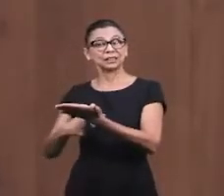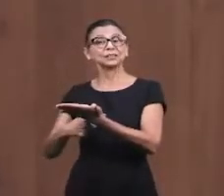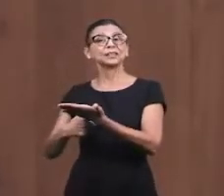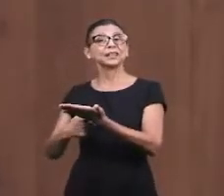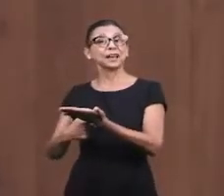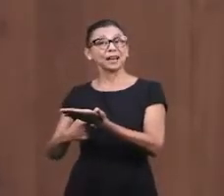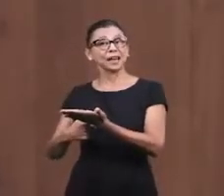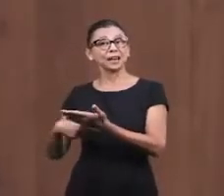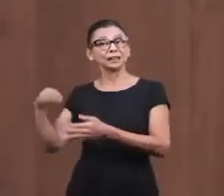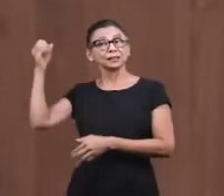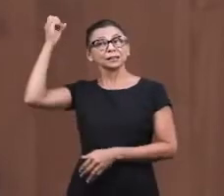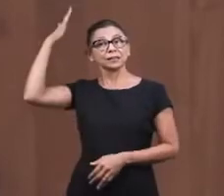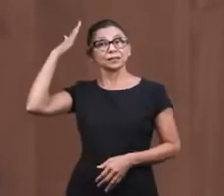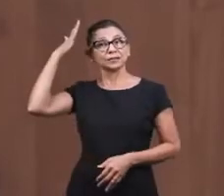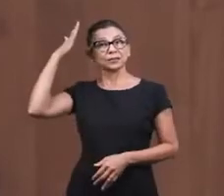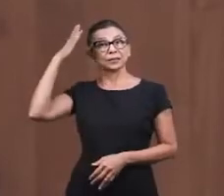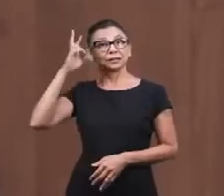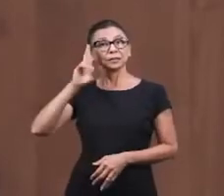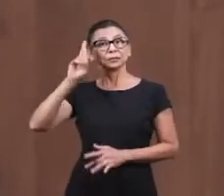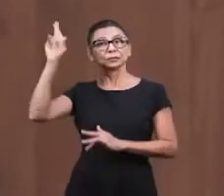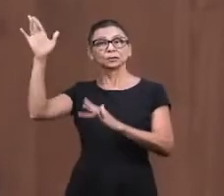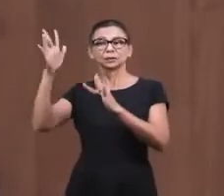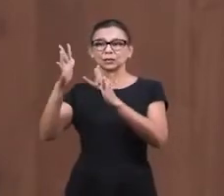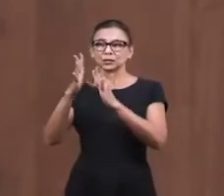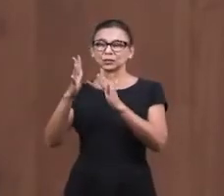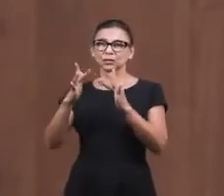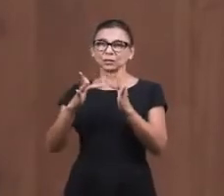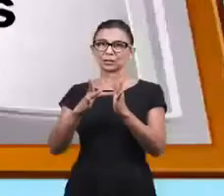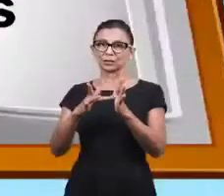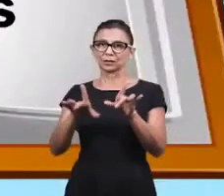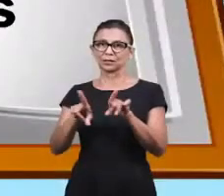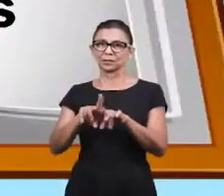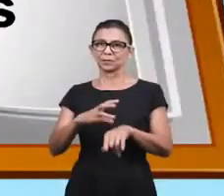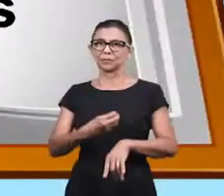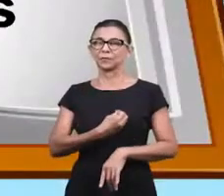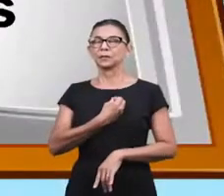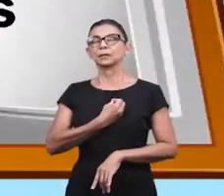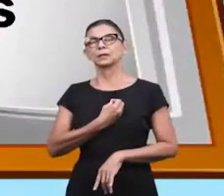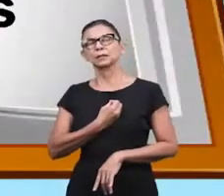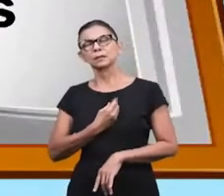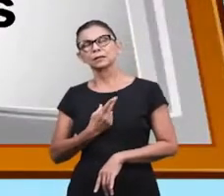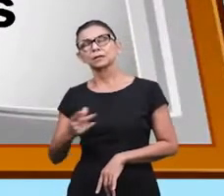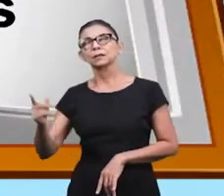the Lord Jesus and the eternal life.